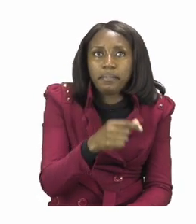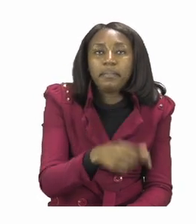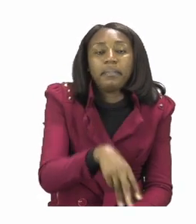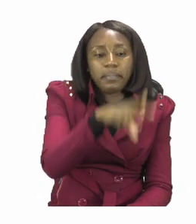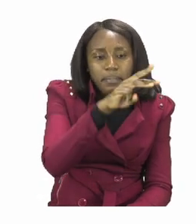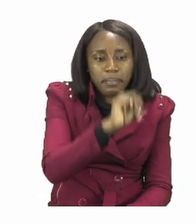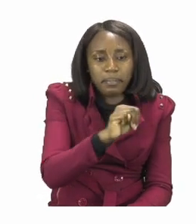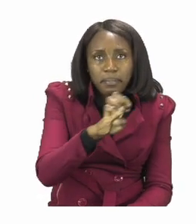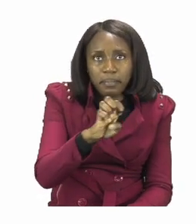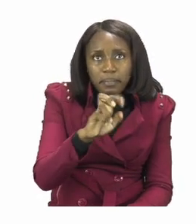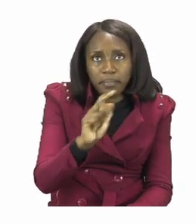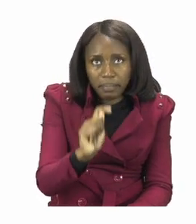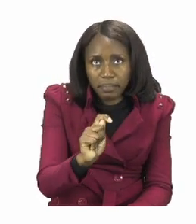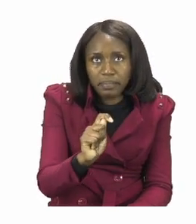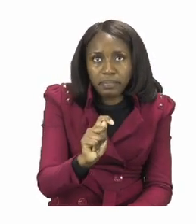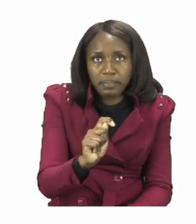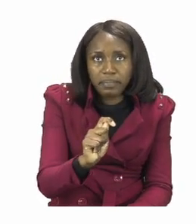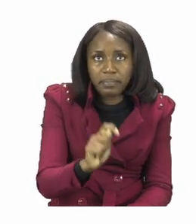met,